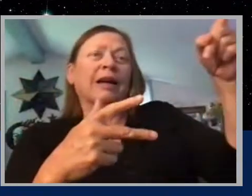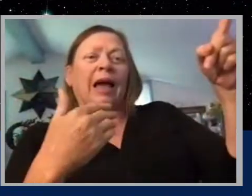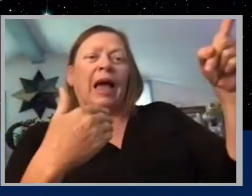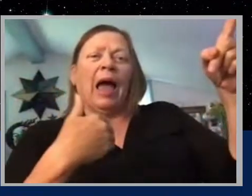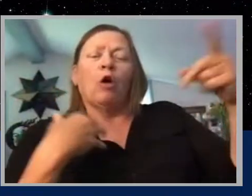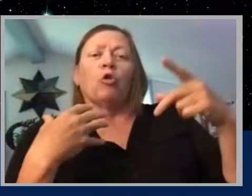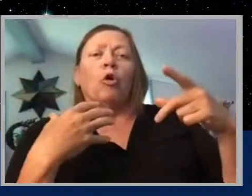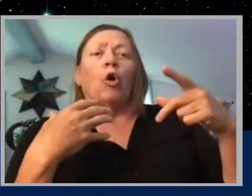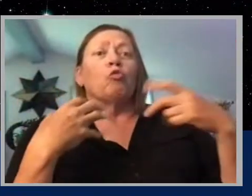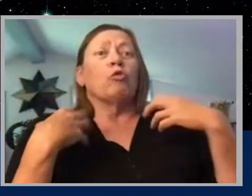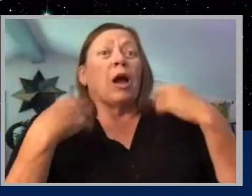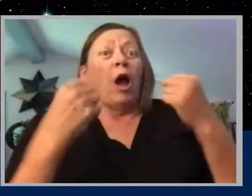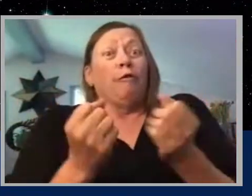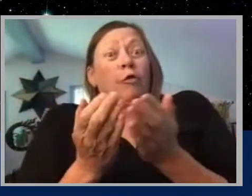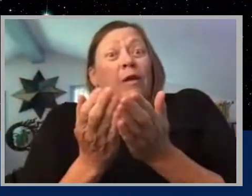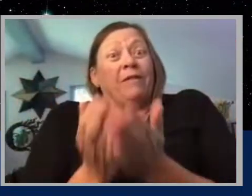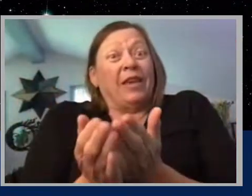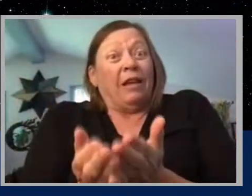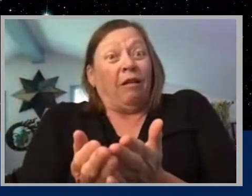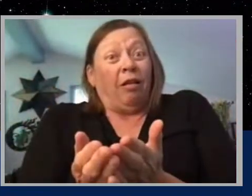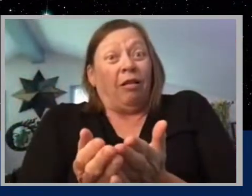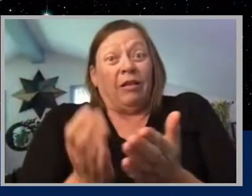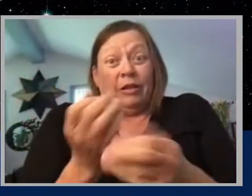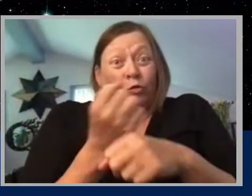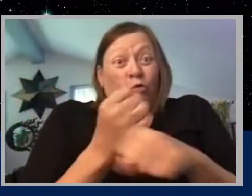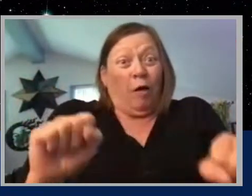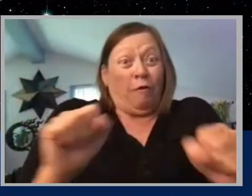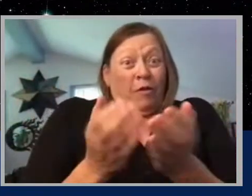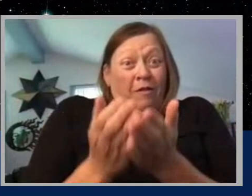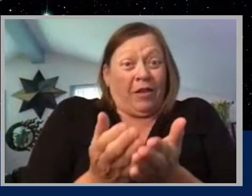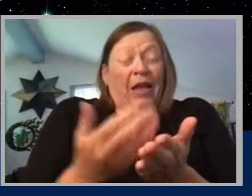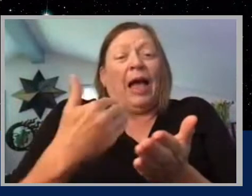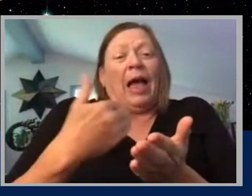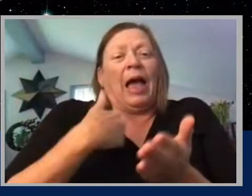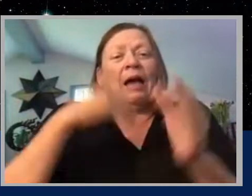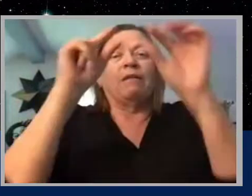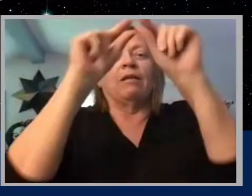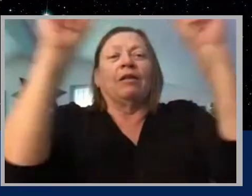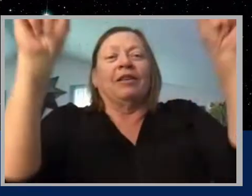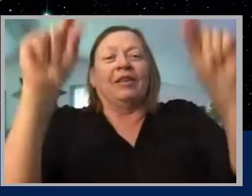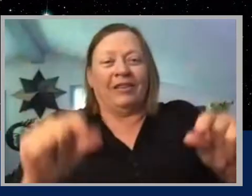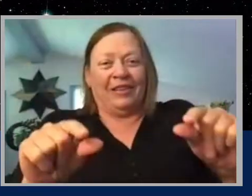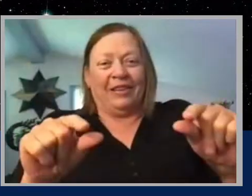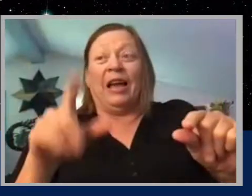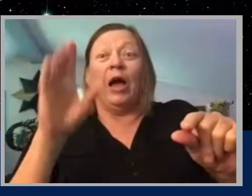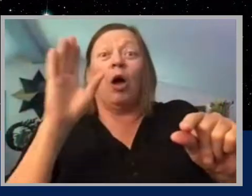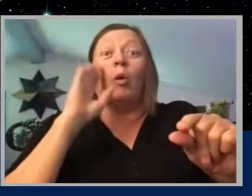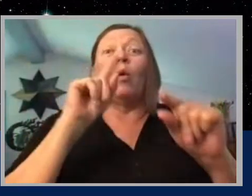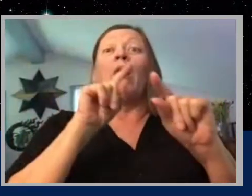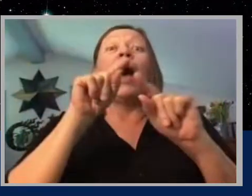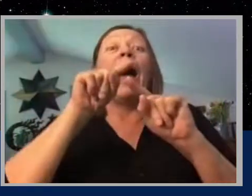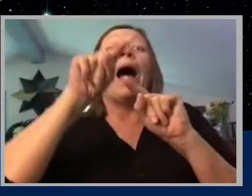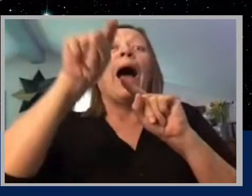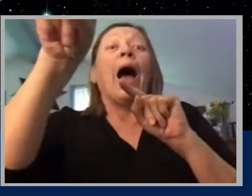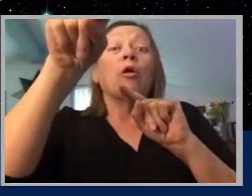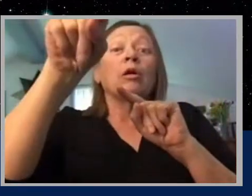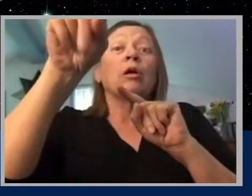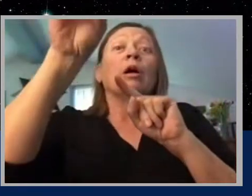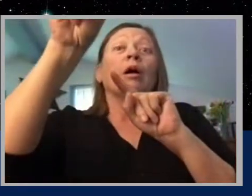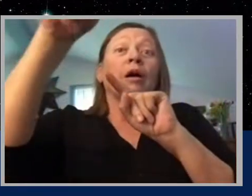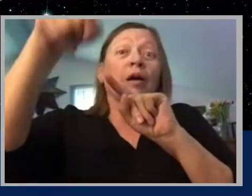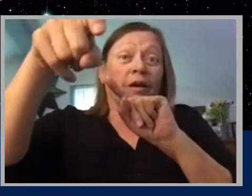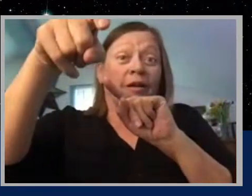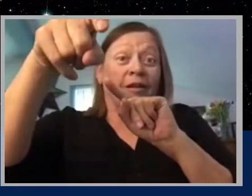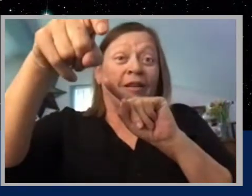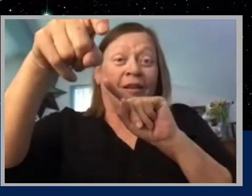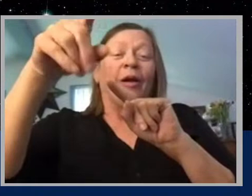to lift the capsule out of the water onto what we call the nest of the recovery vessel. And so they sit it down,